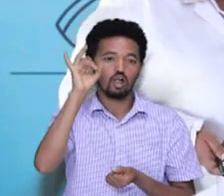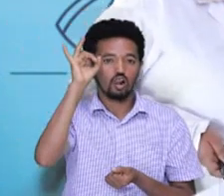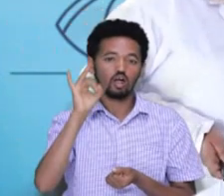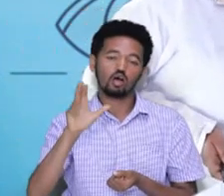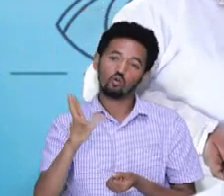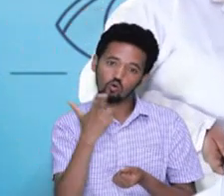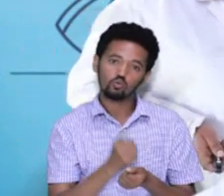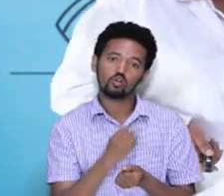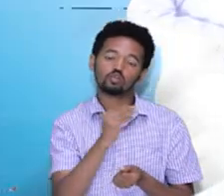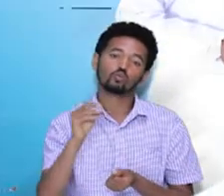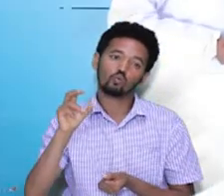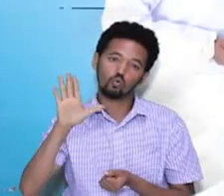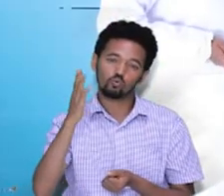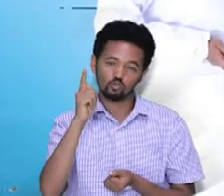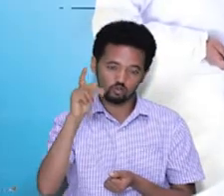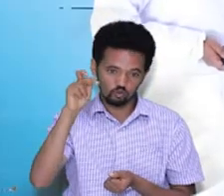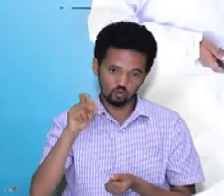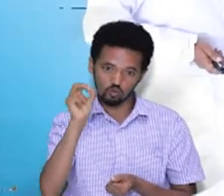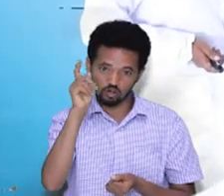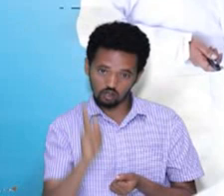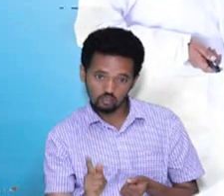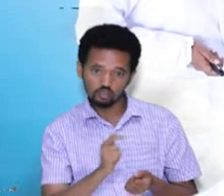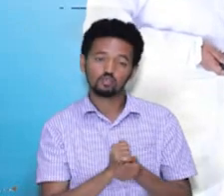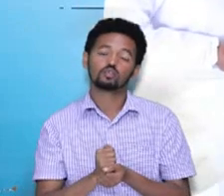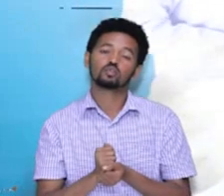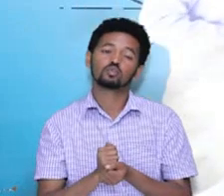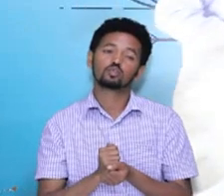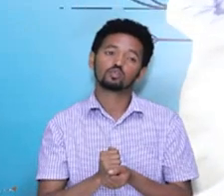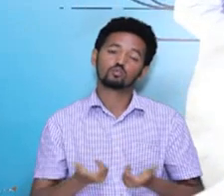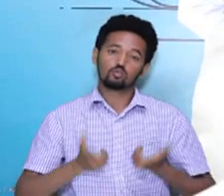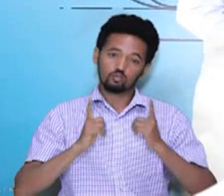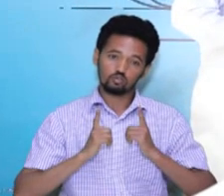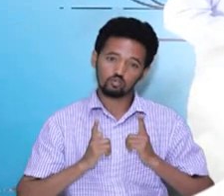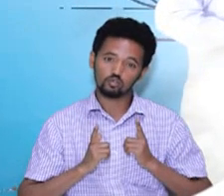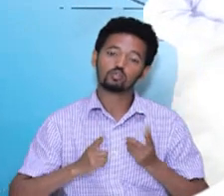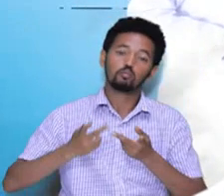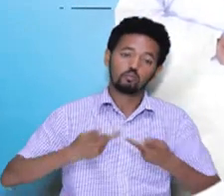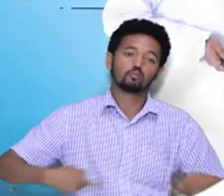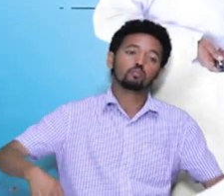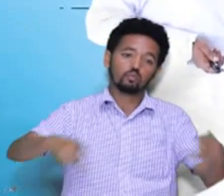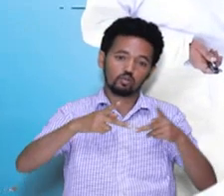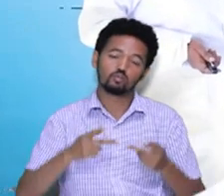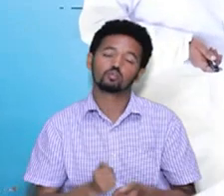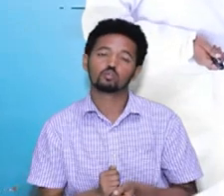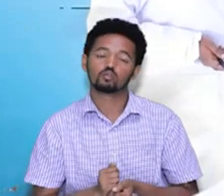Laurasia and Gondwana. Laurasia is the northern part, Gondwana is the southern